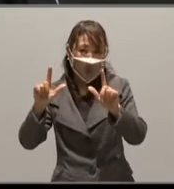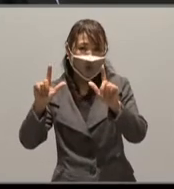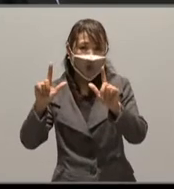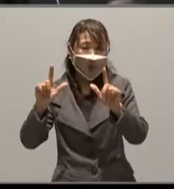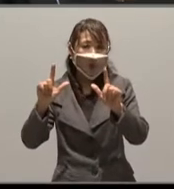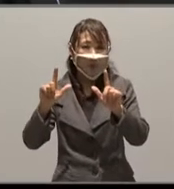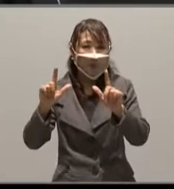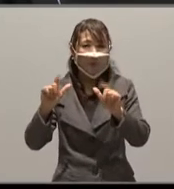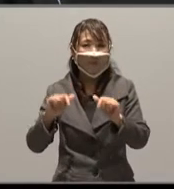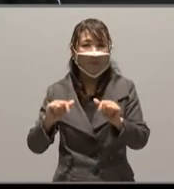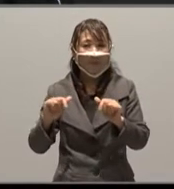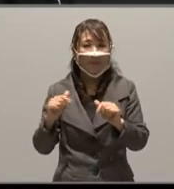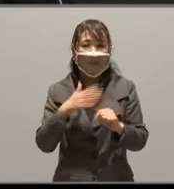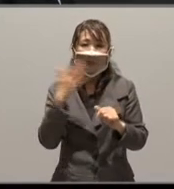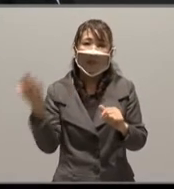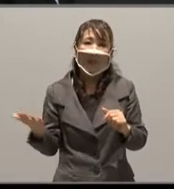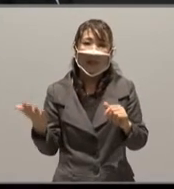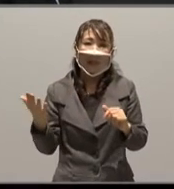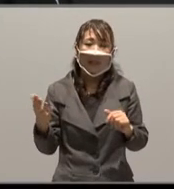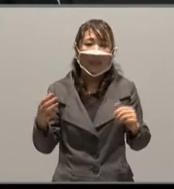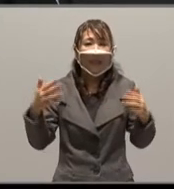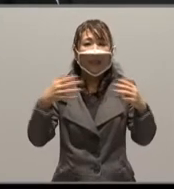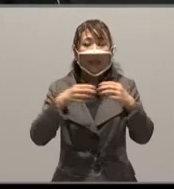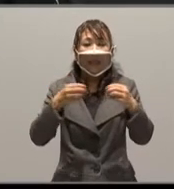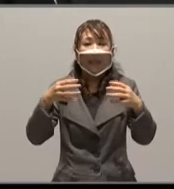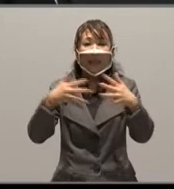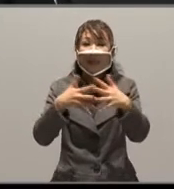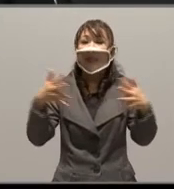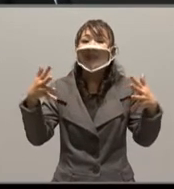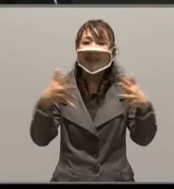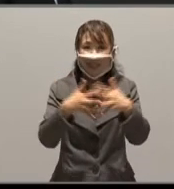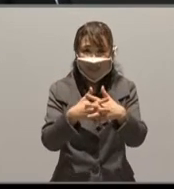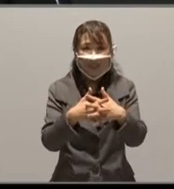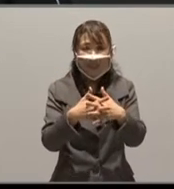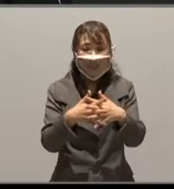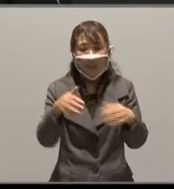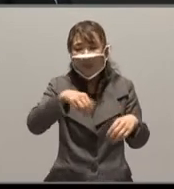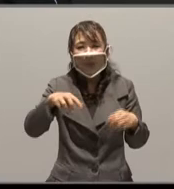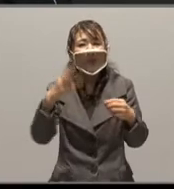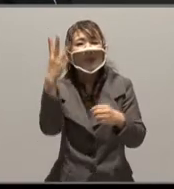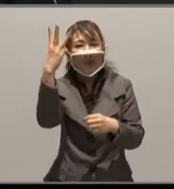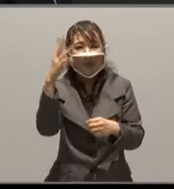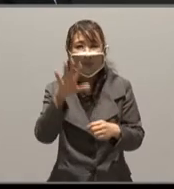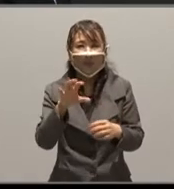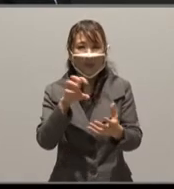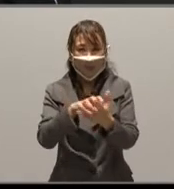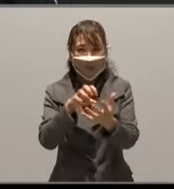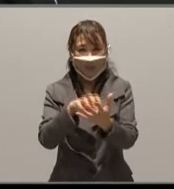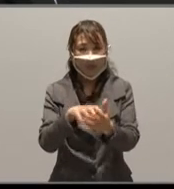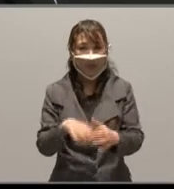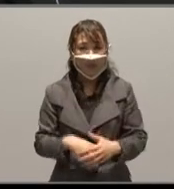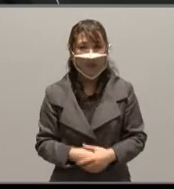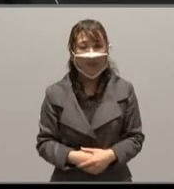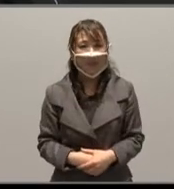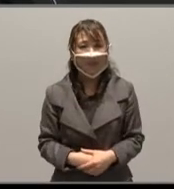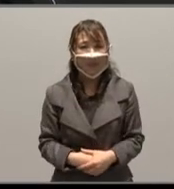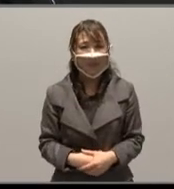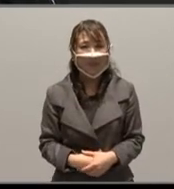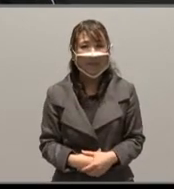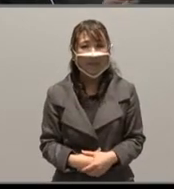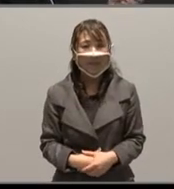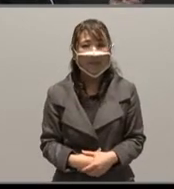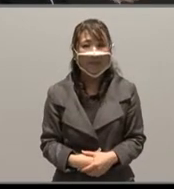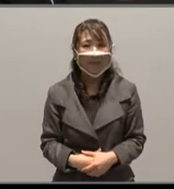Japan Sea, Hokkaido, Tokyo, and Miyazaki, Kyushu. Three papers in Kyushu covered this as